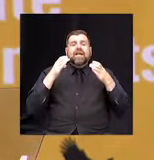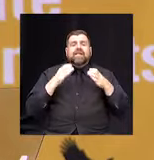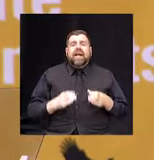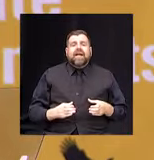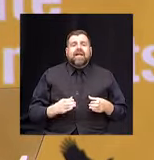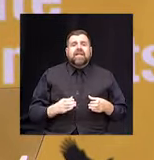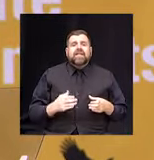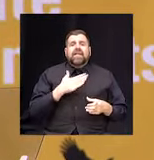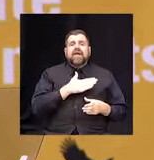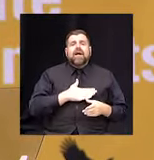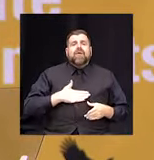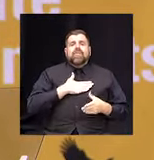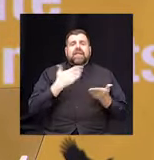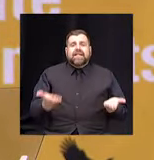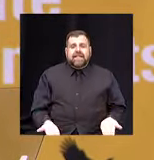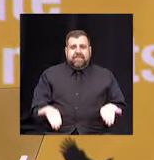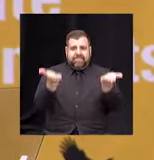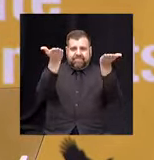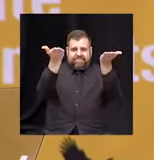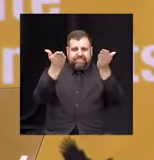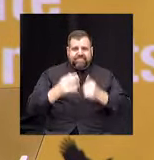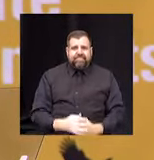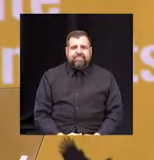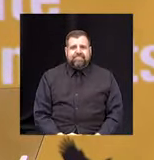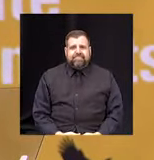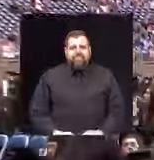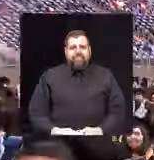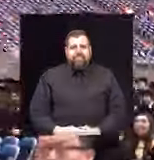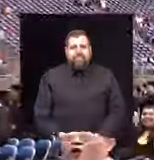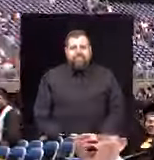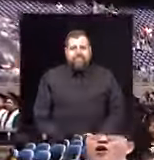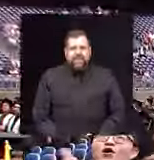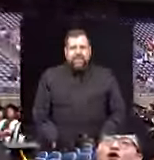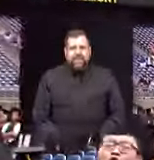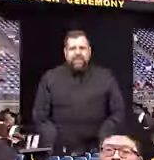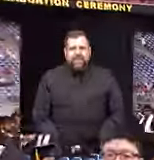Candidates, please rise.